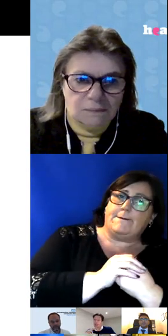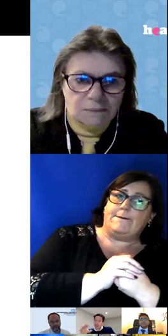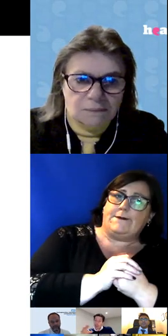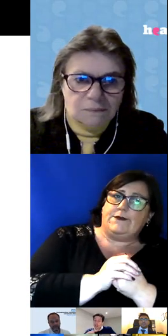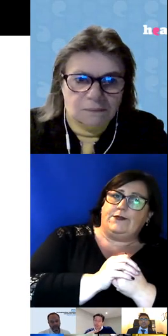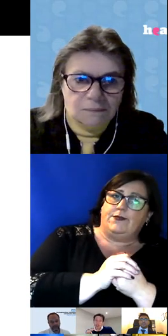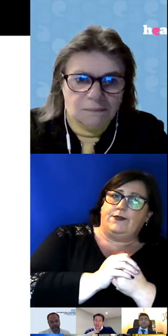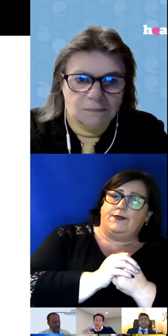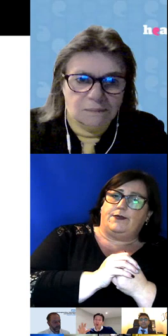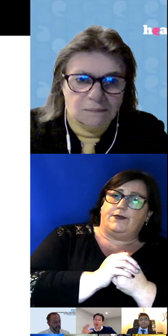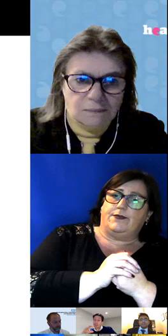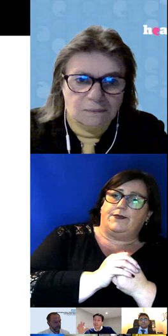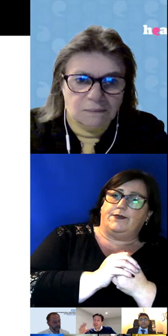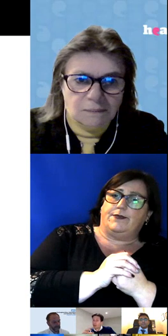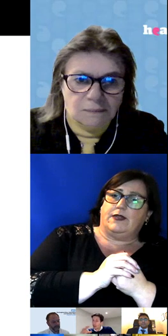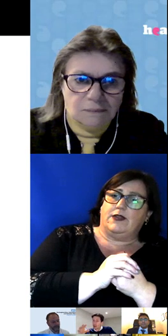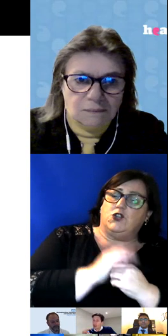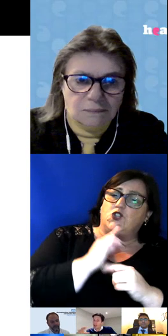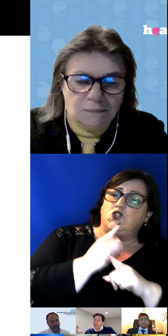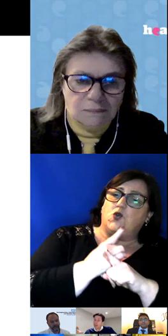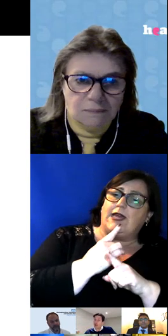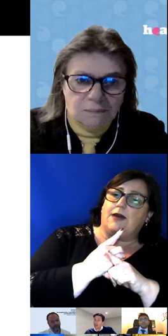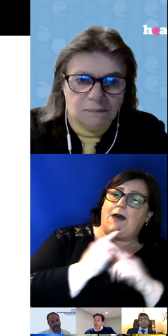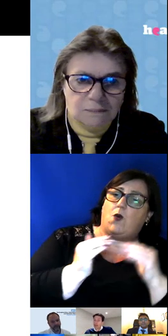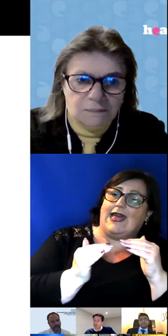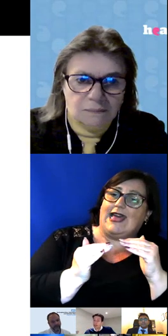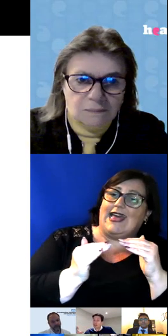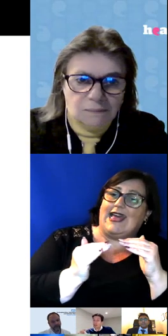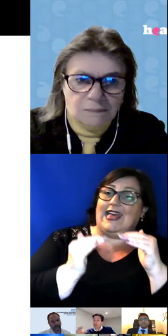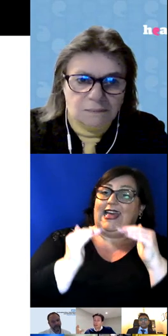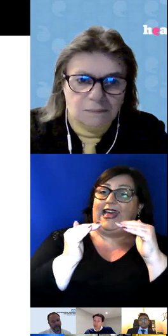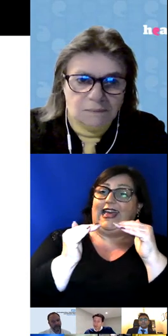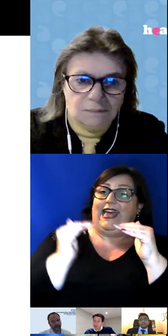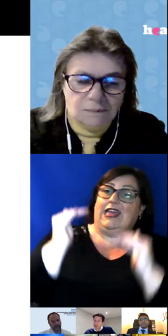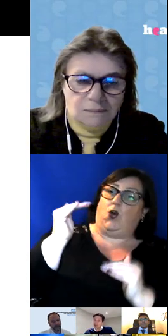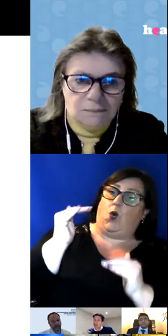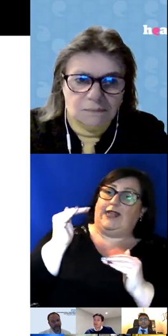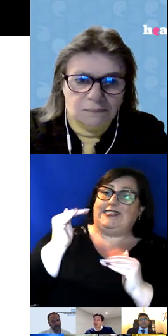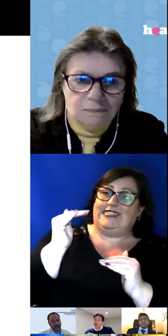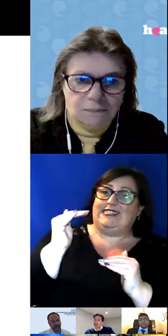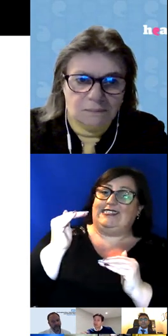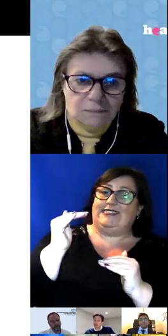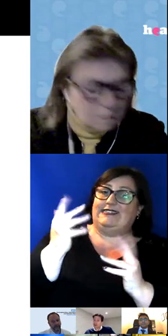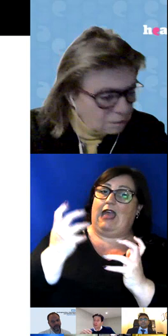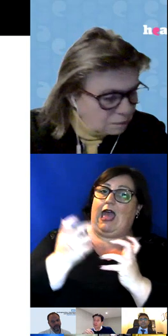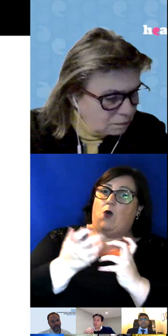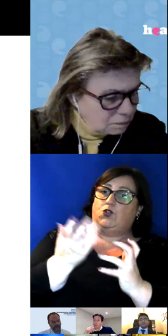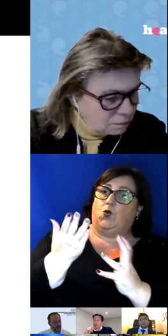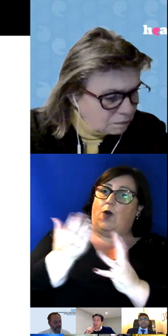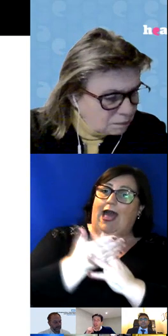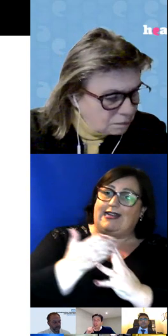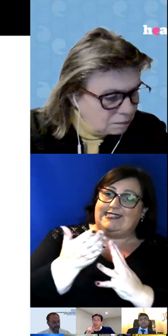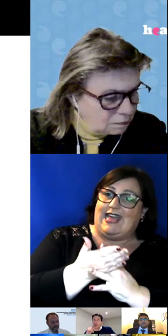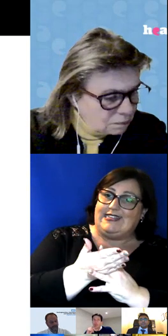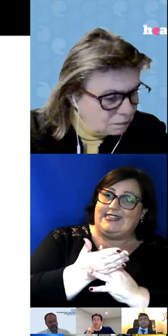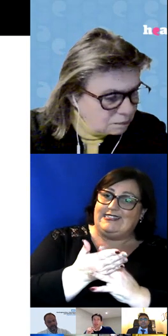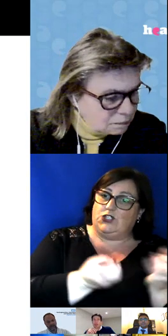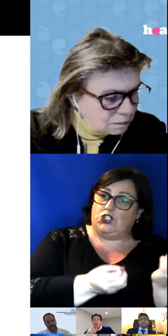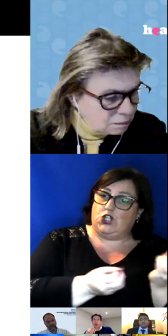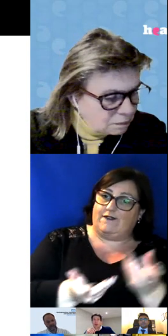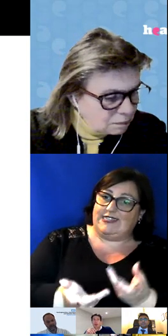with the inequalities in the way that people access services and some of the challenges that we know that some of our different populations